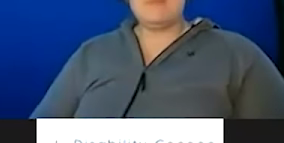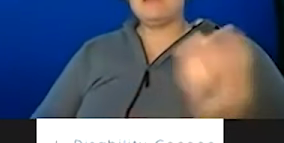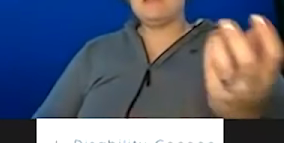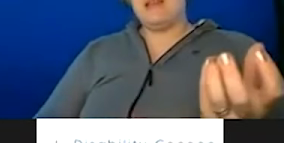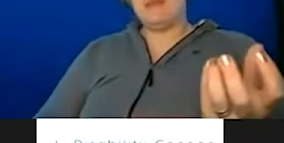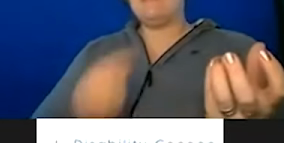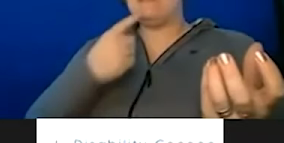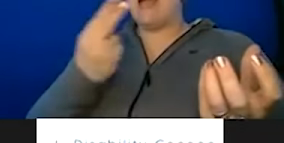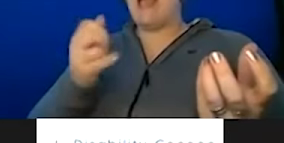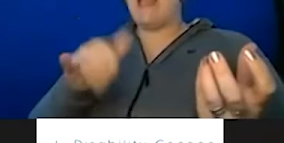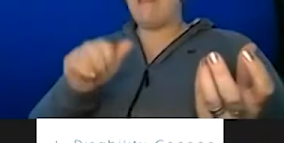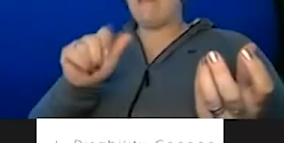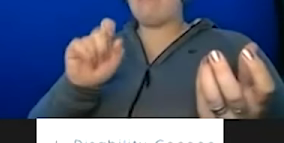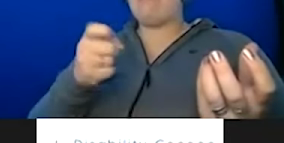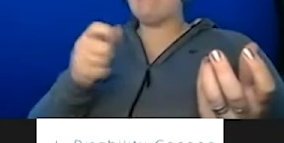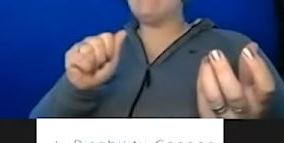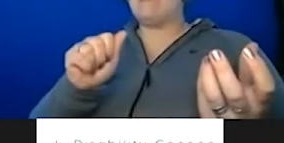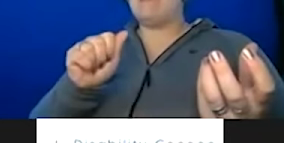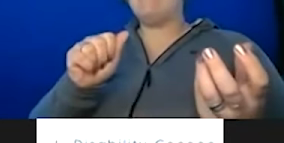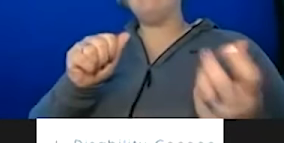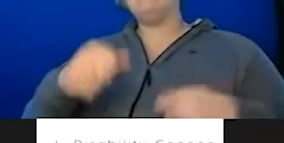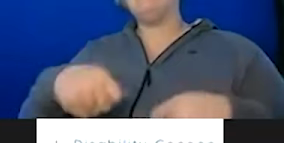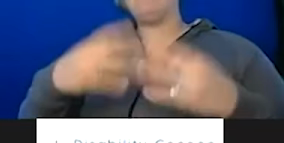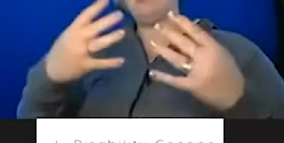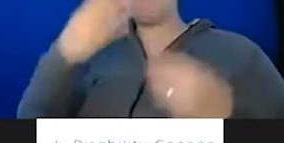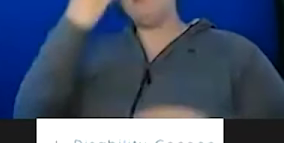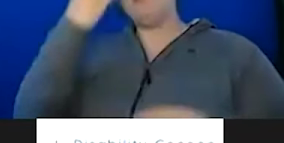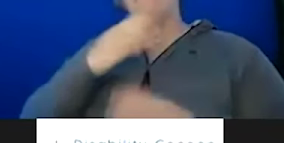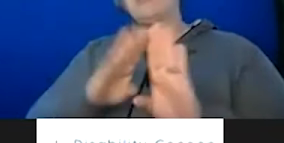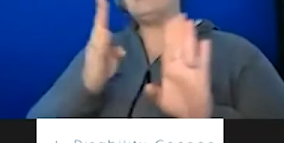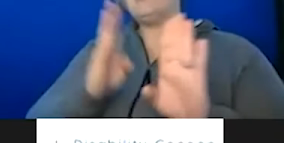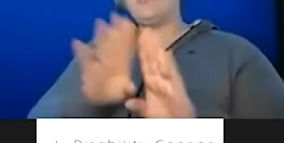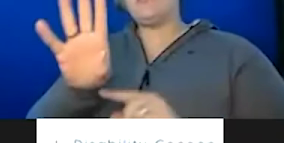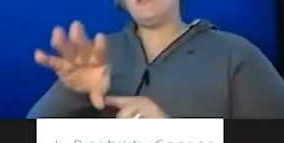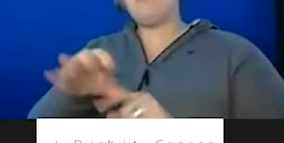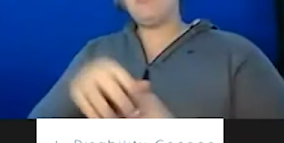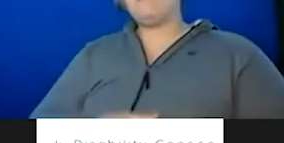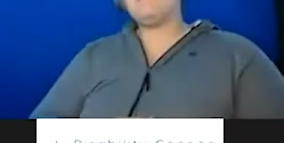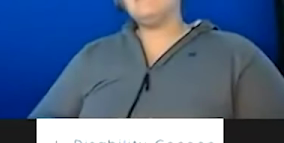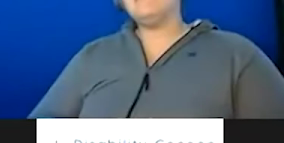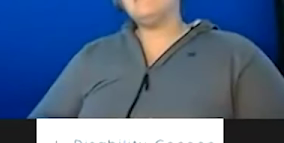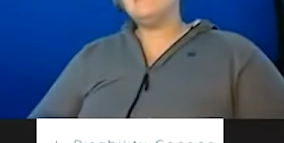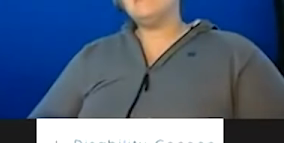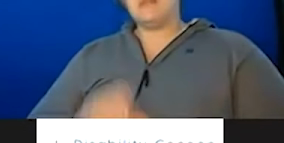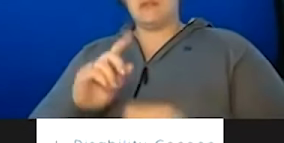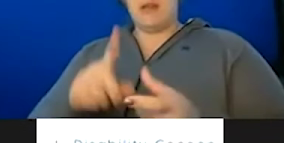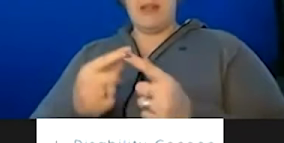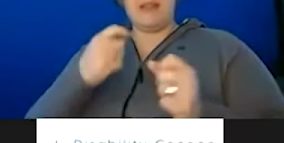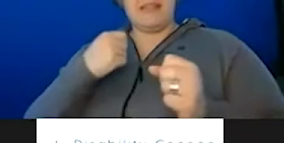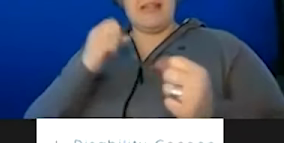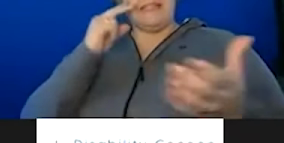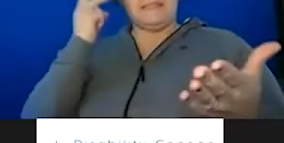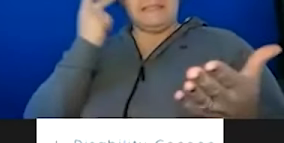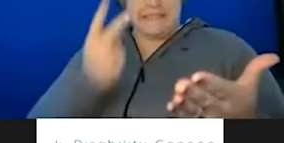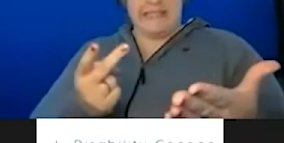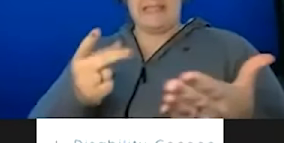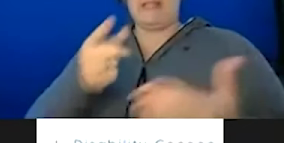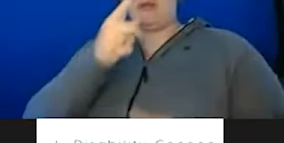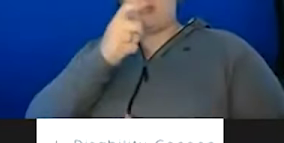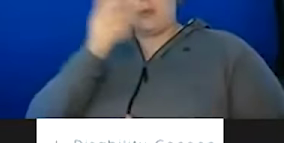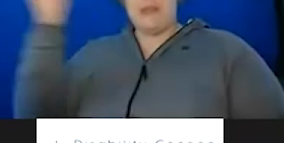camera." And that then allows them to be able to see who's at their front door. And then in the case